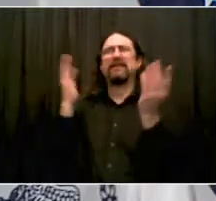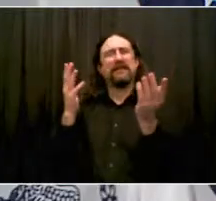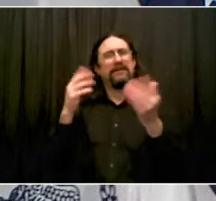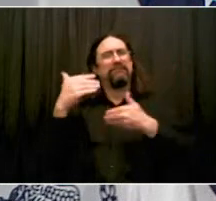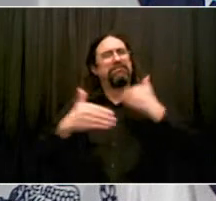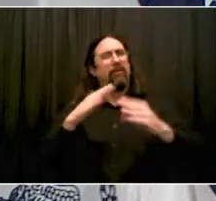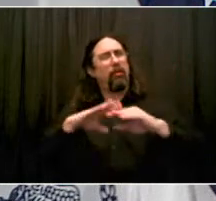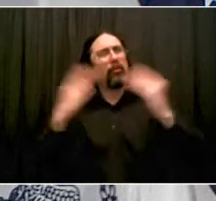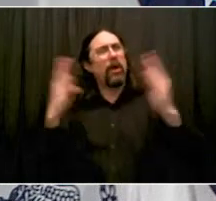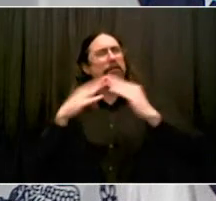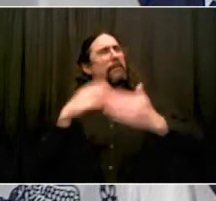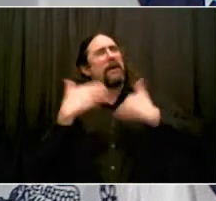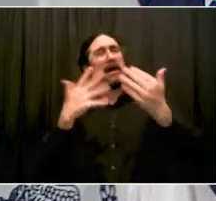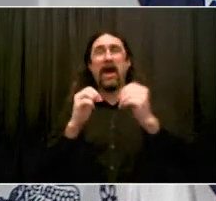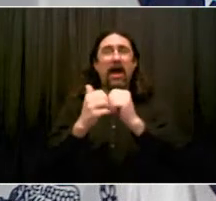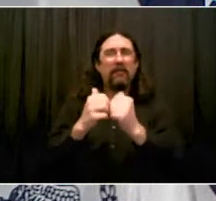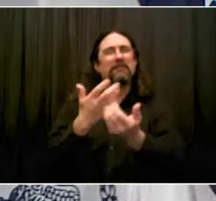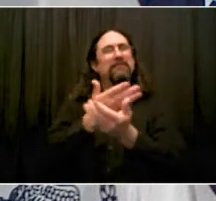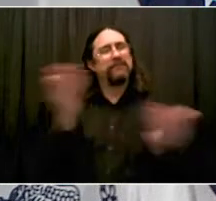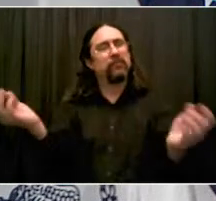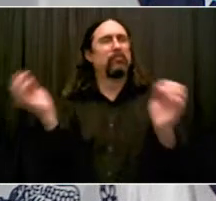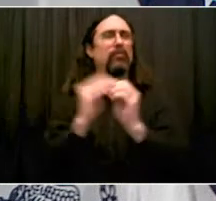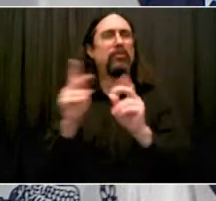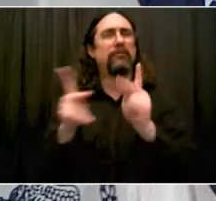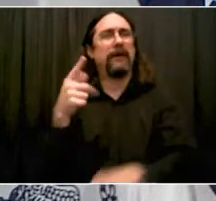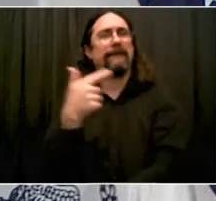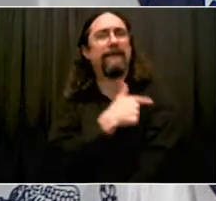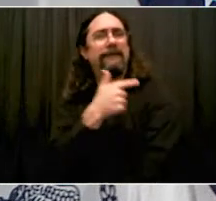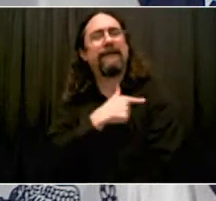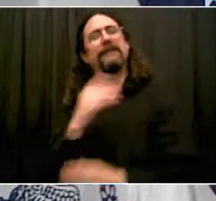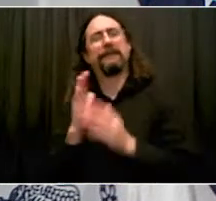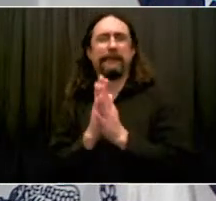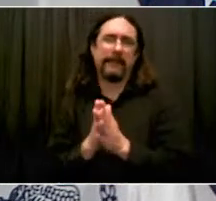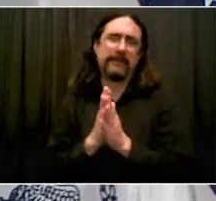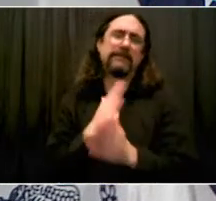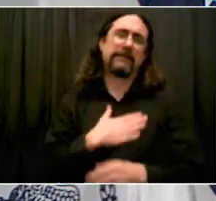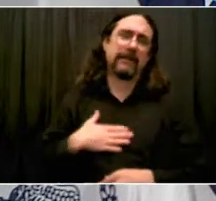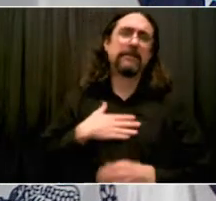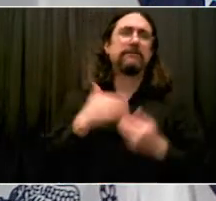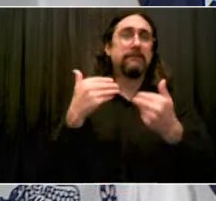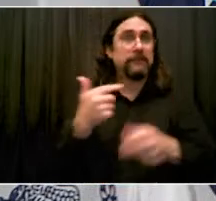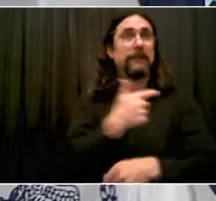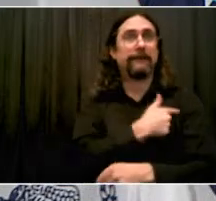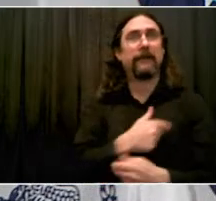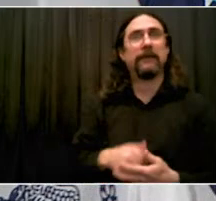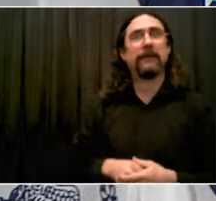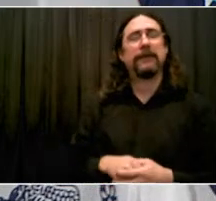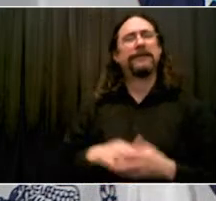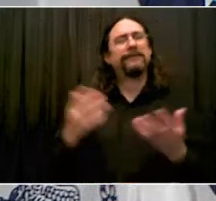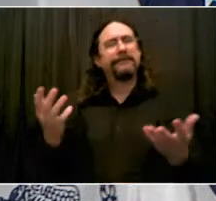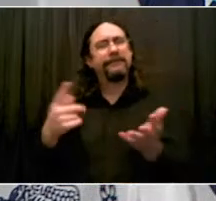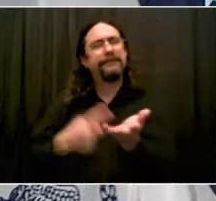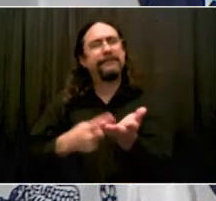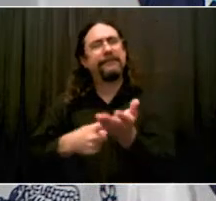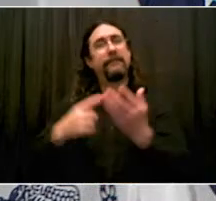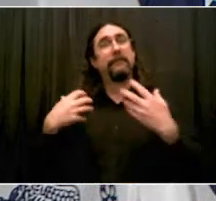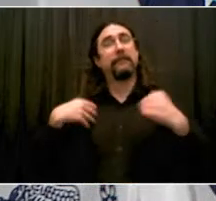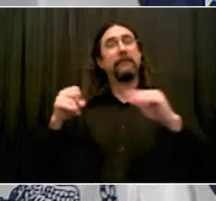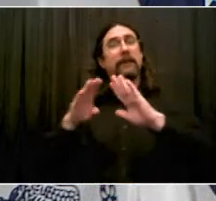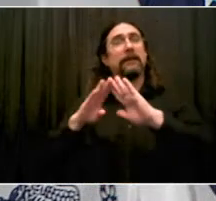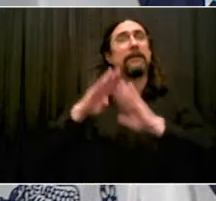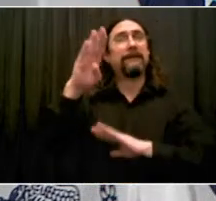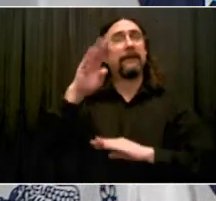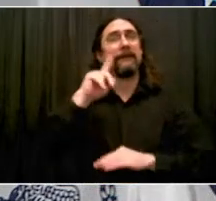us. And we have been building up our recovery effort in so many ways. And that includes bringing